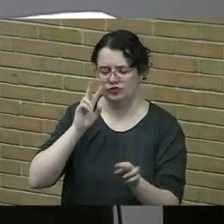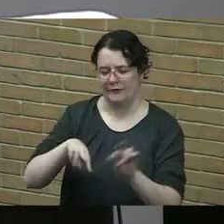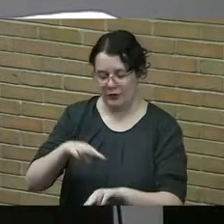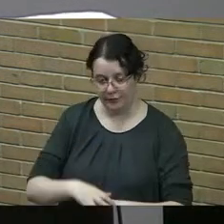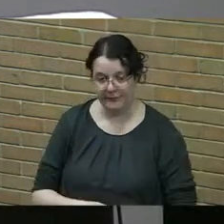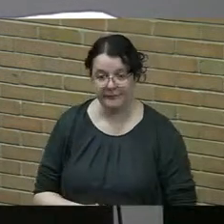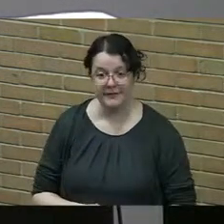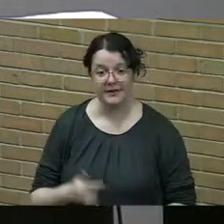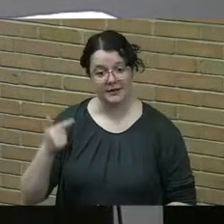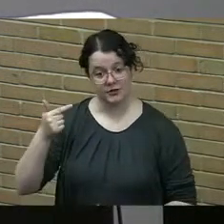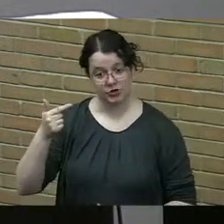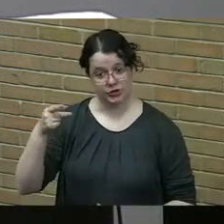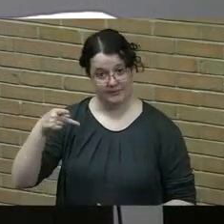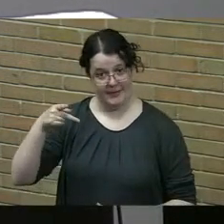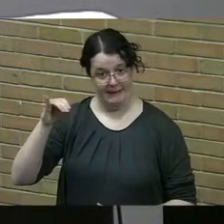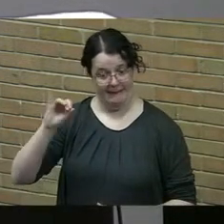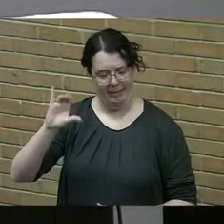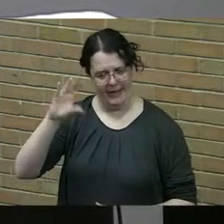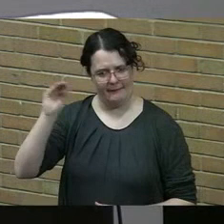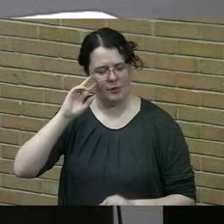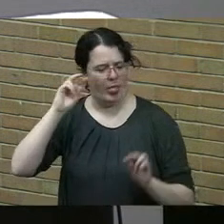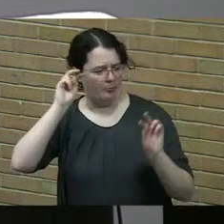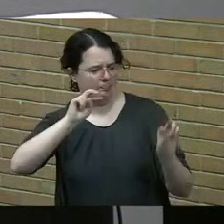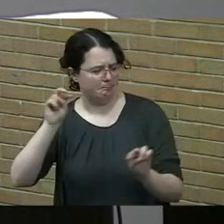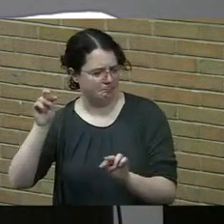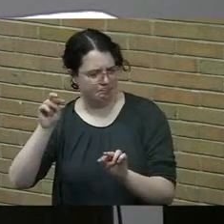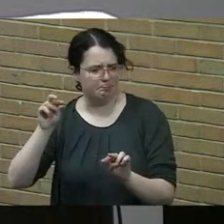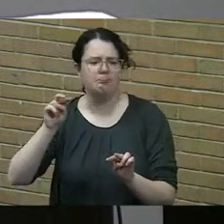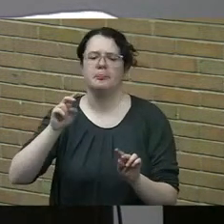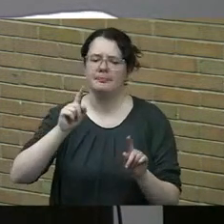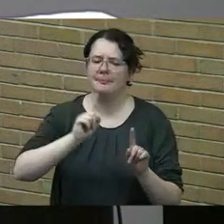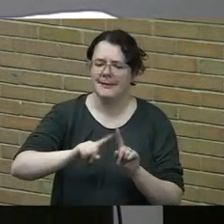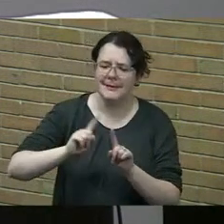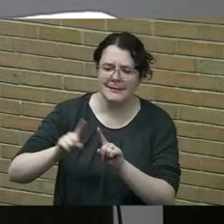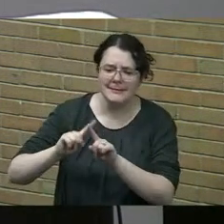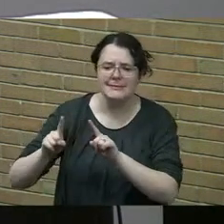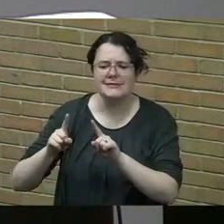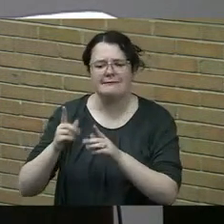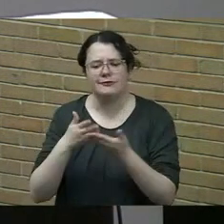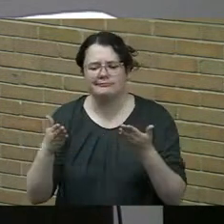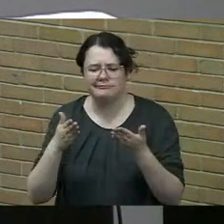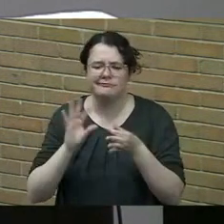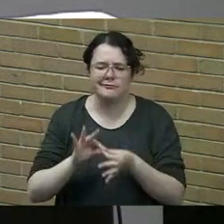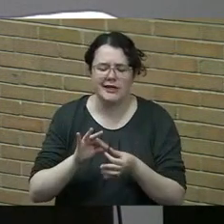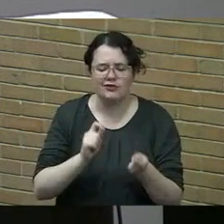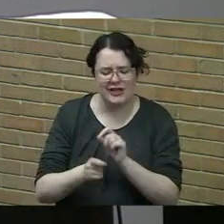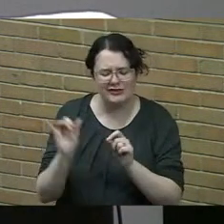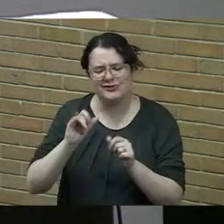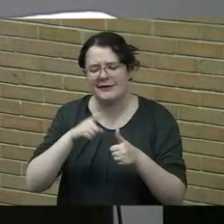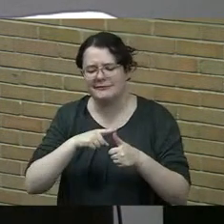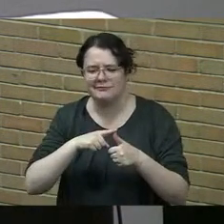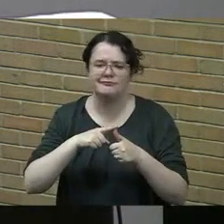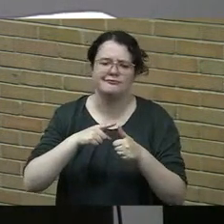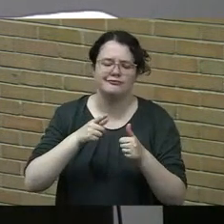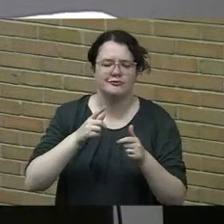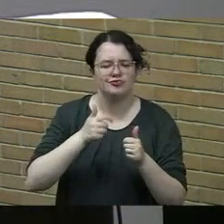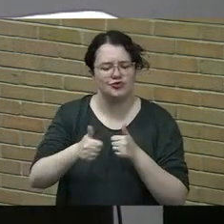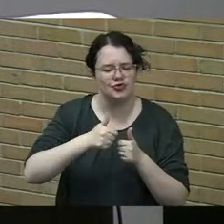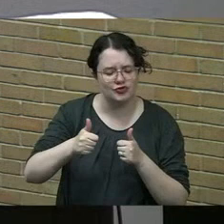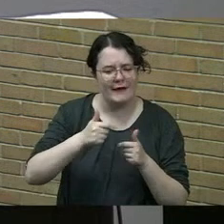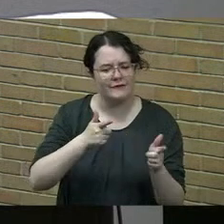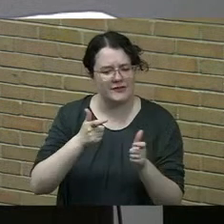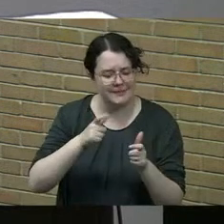GPI will be reviewing various parameters associated with the changes, such as travel speed, lane utilization, travel time